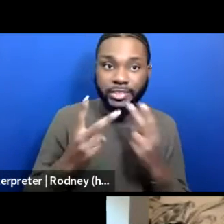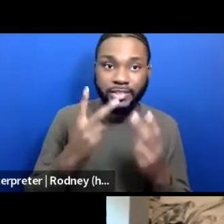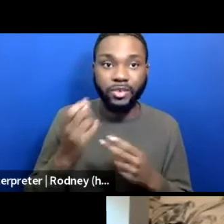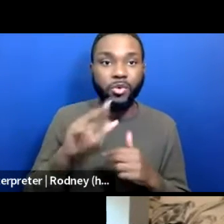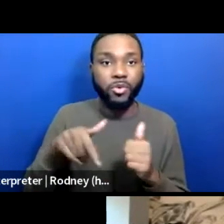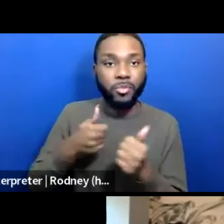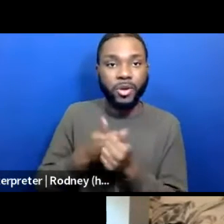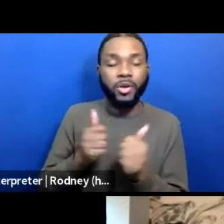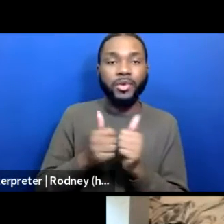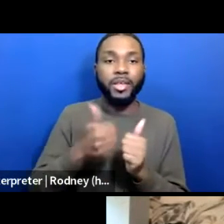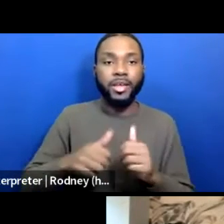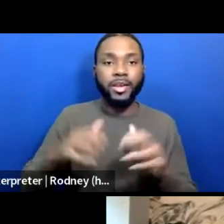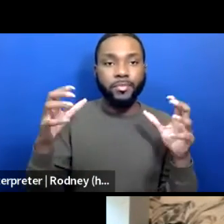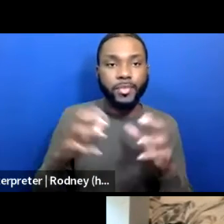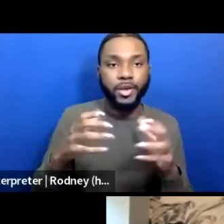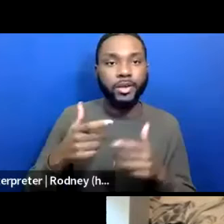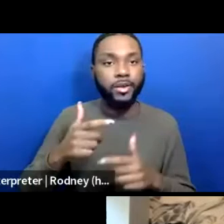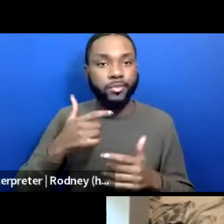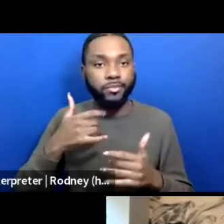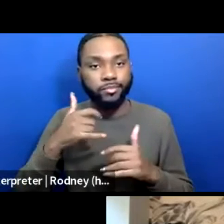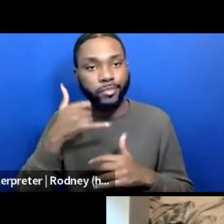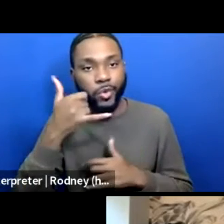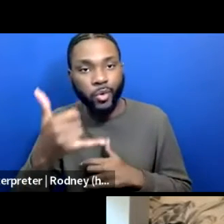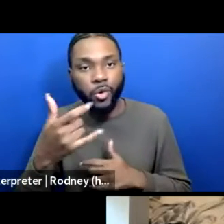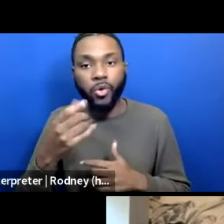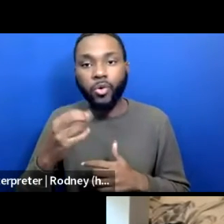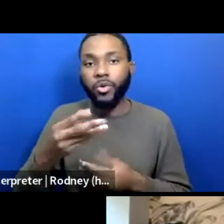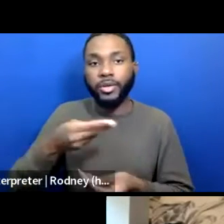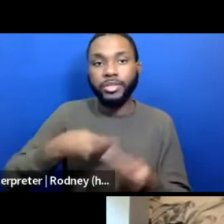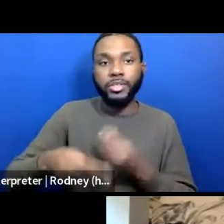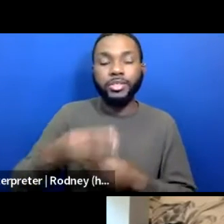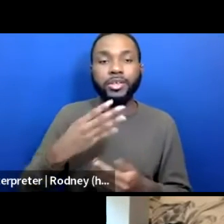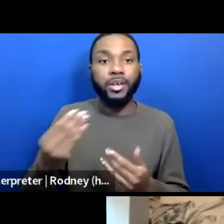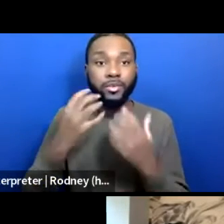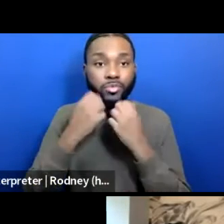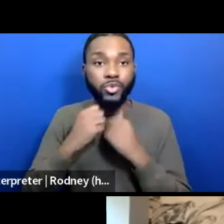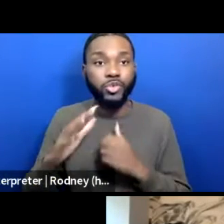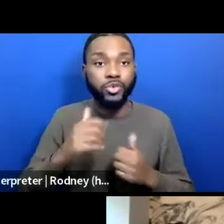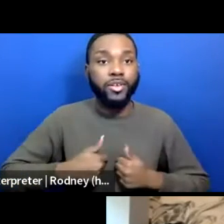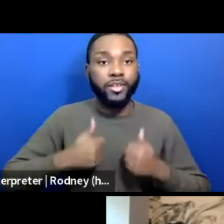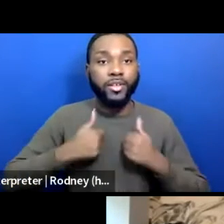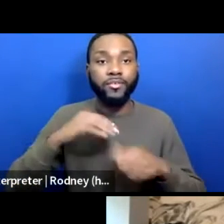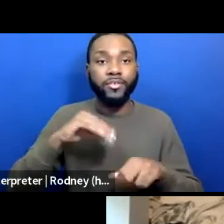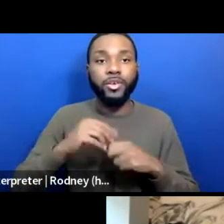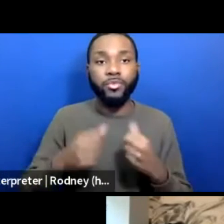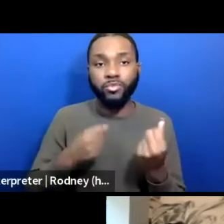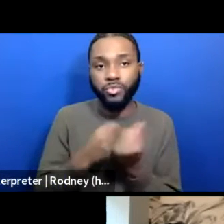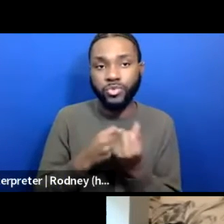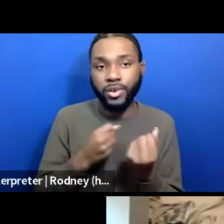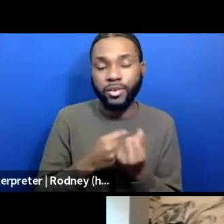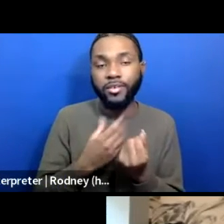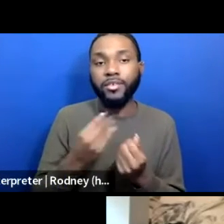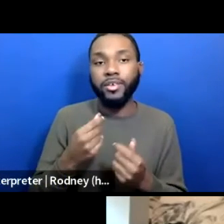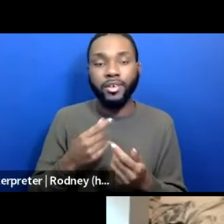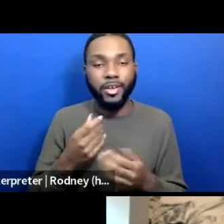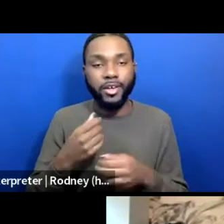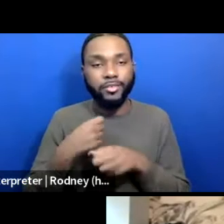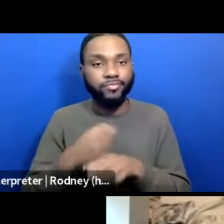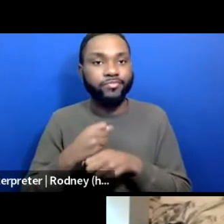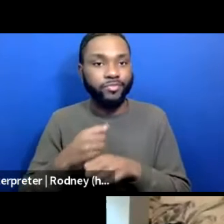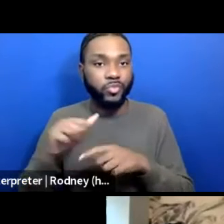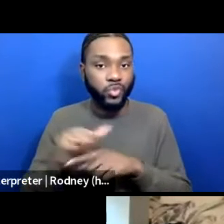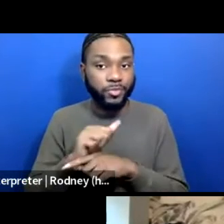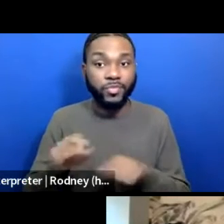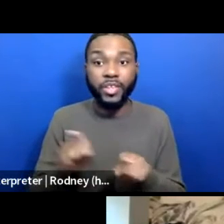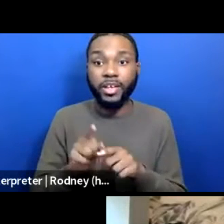phone calls, and exchanges, and embrace your life in our pursuit of productive and supportive practices. As a session participant,